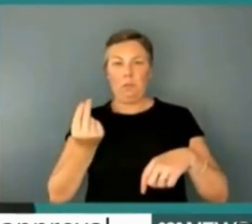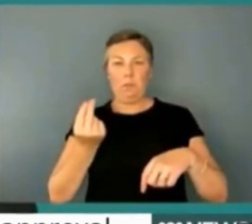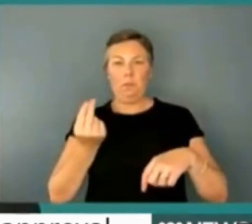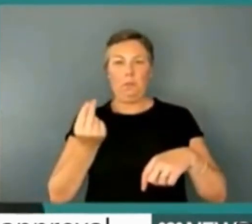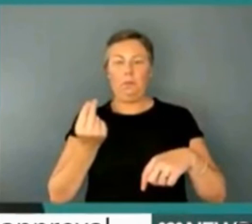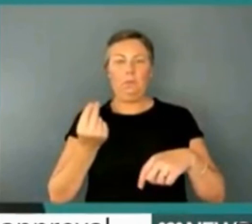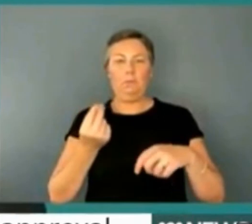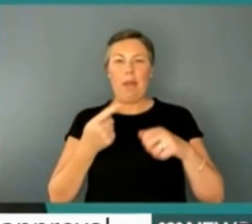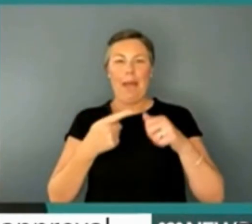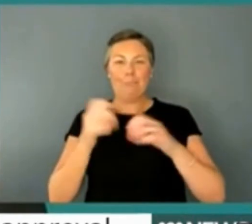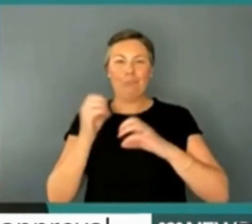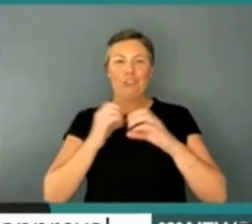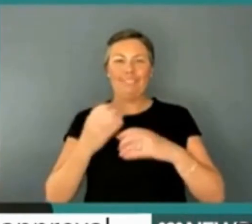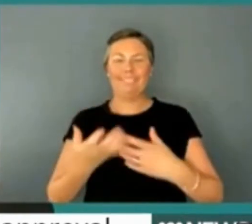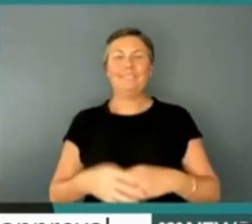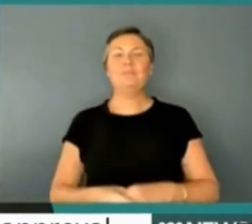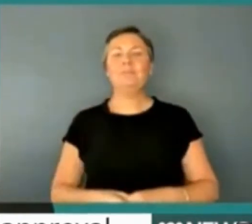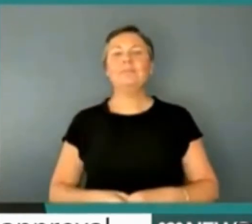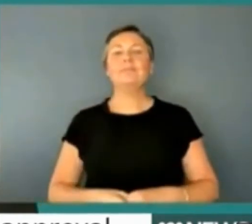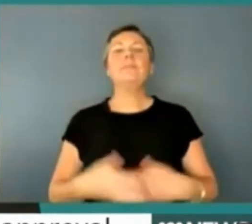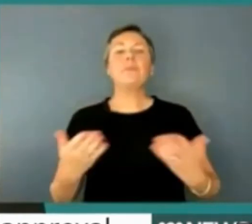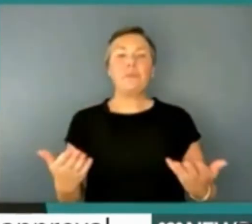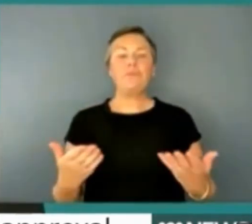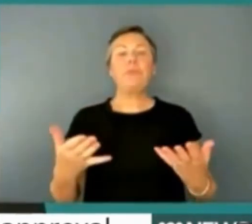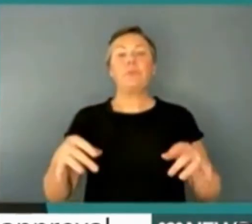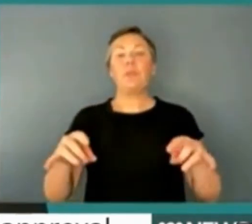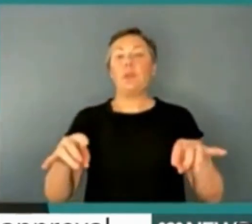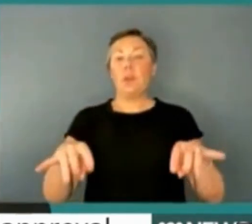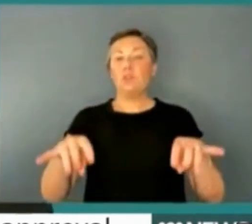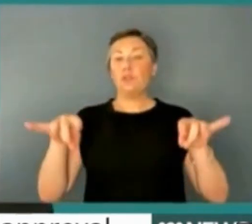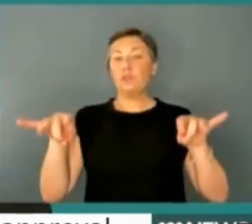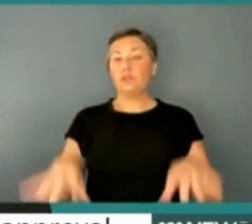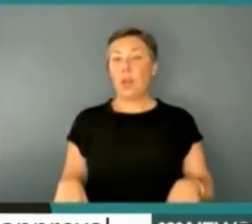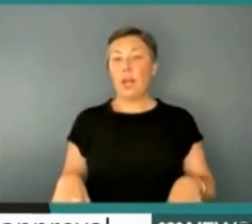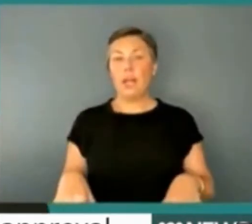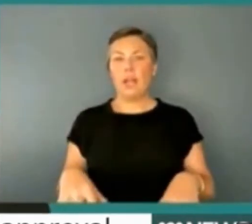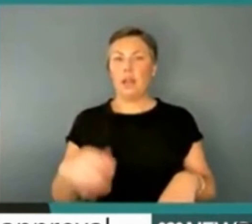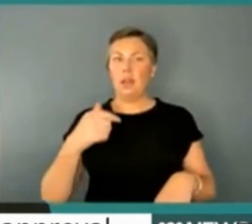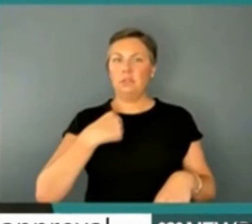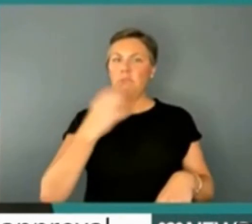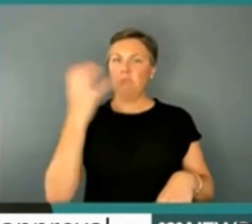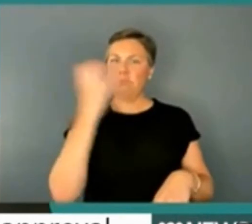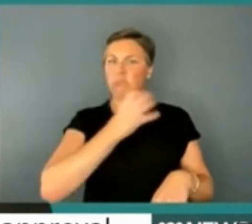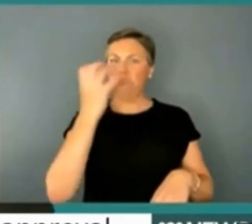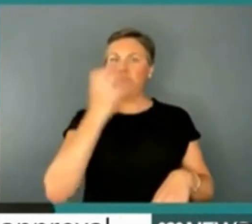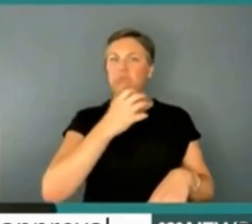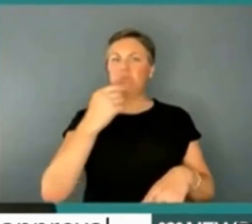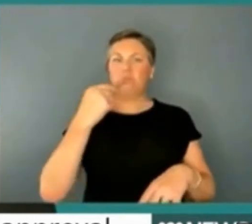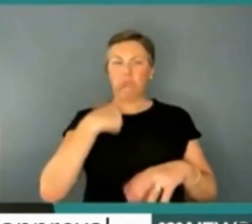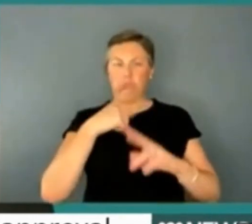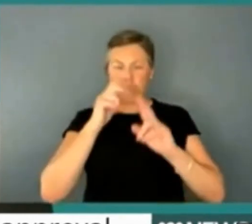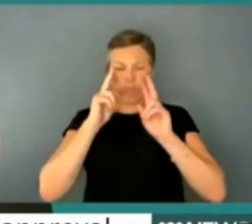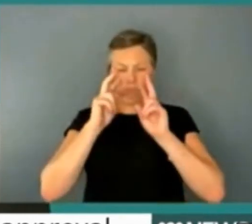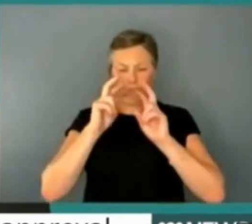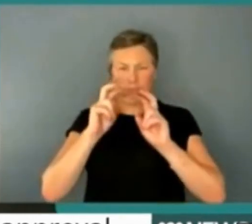call. So we've in Australia we have a very comprehensive network of genomic analysis that we've built